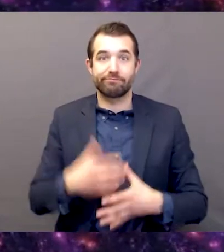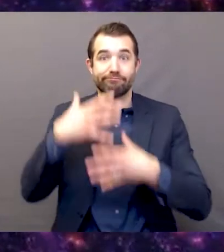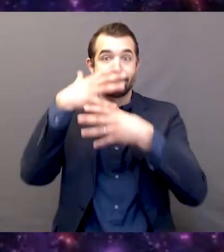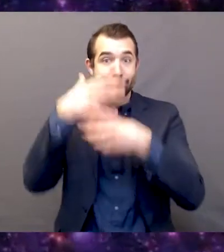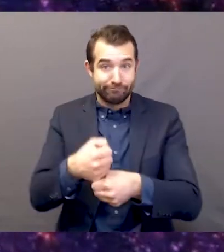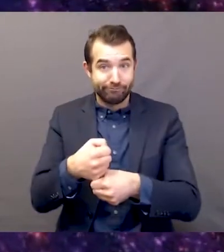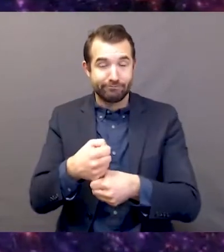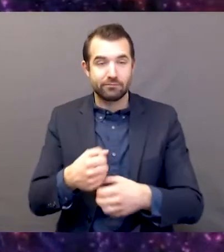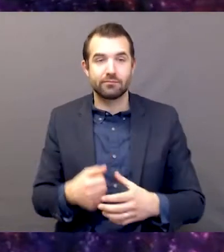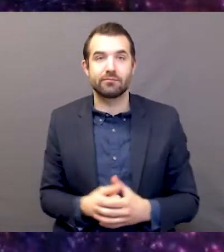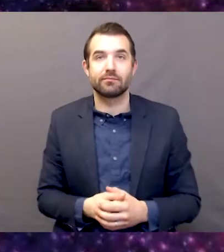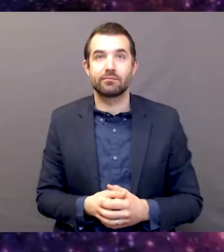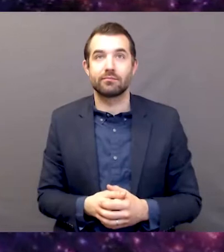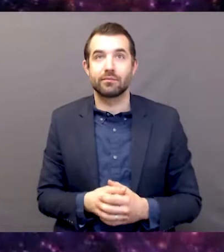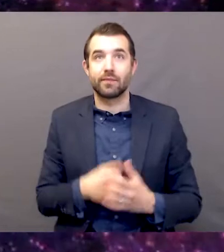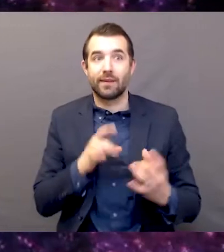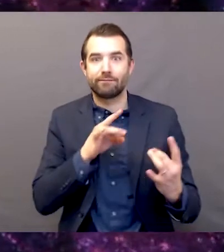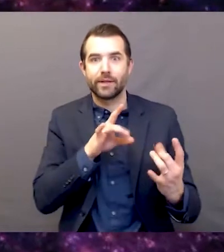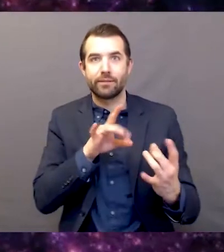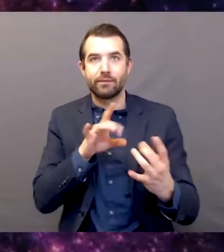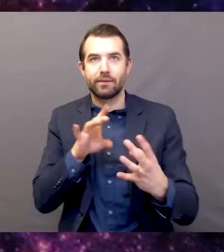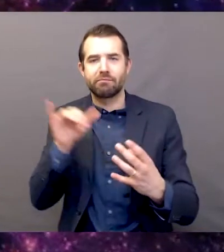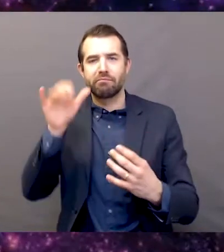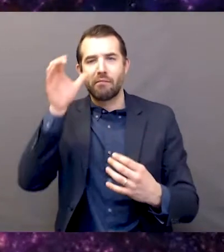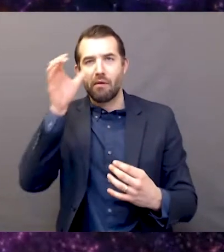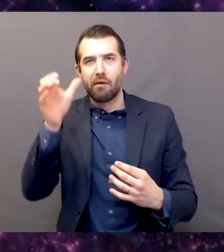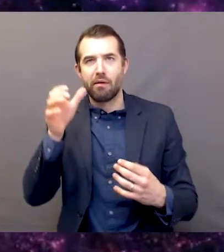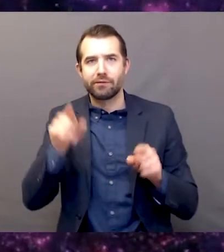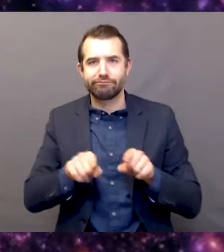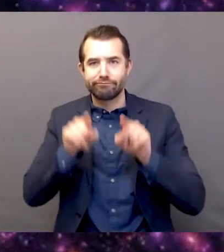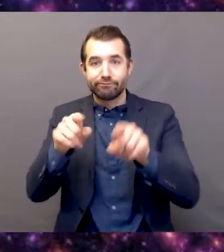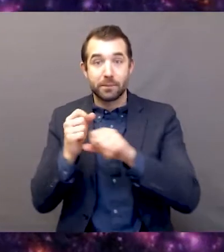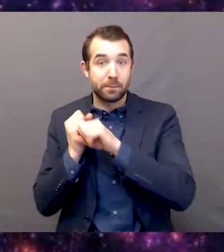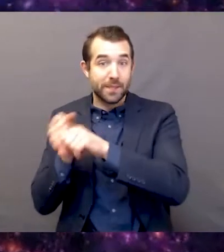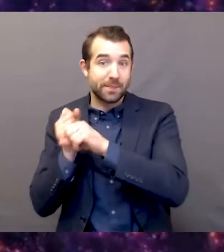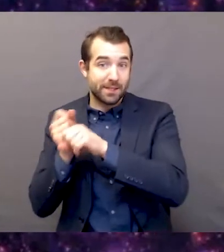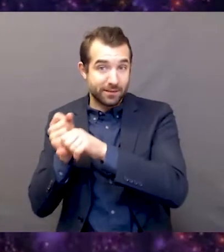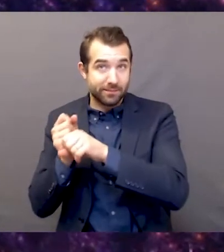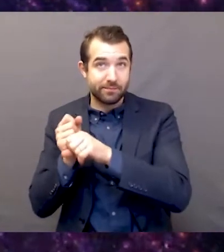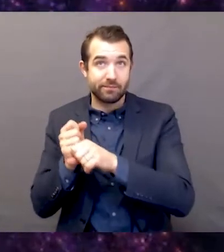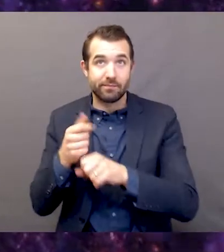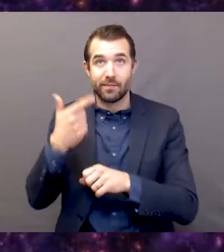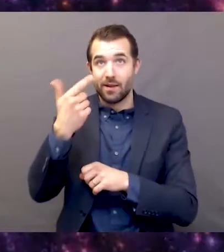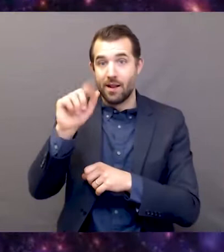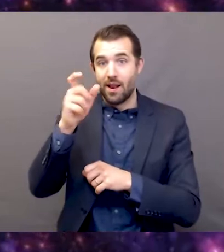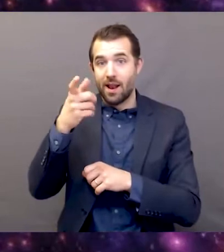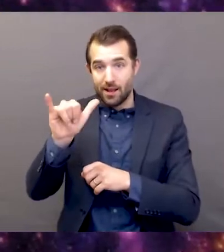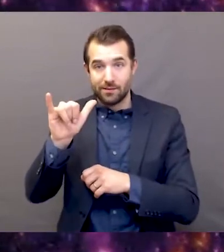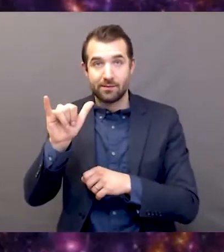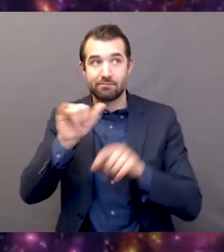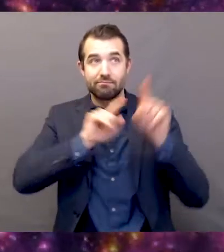So let's summarize. The feedback is like baseball. The galaxy cluster is like a baseball team.